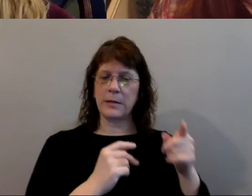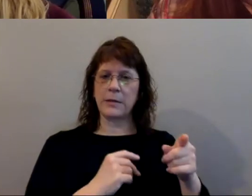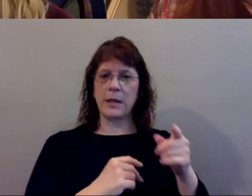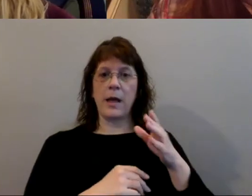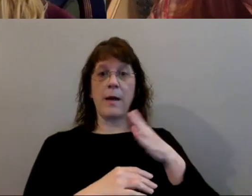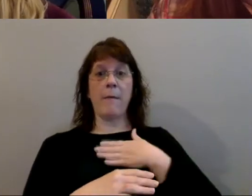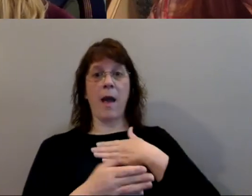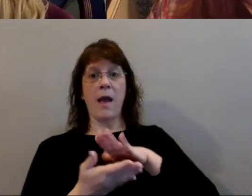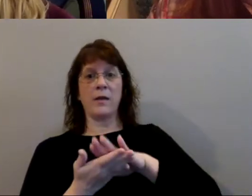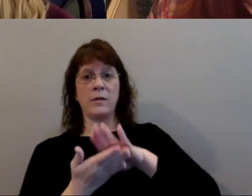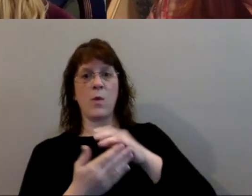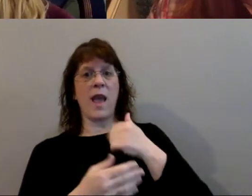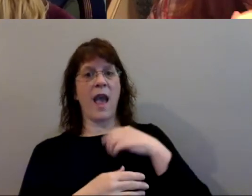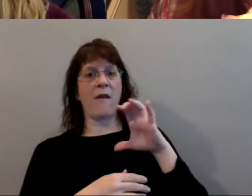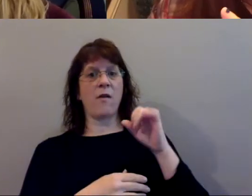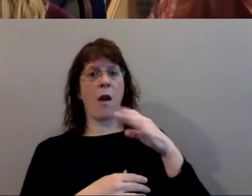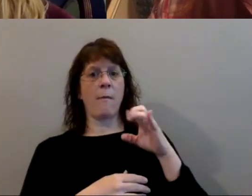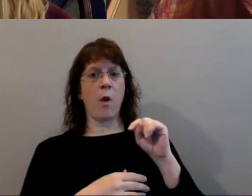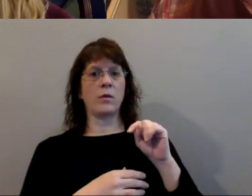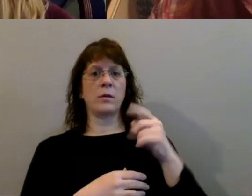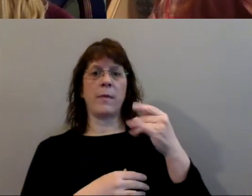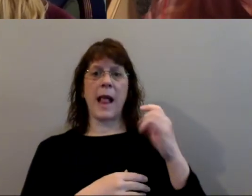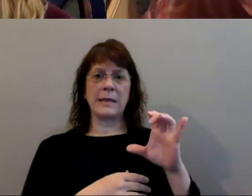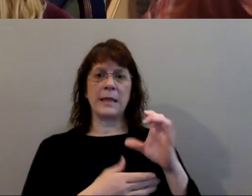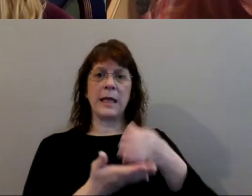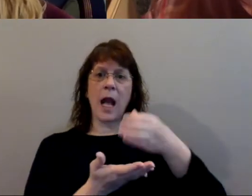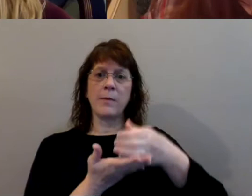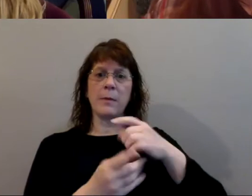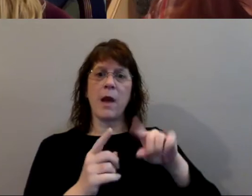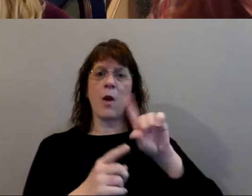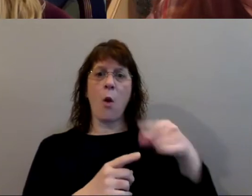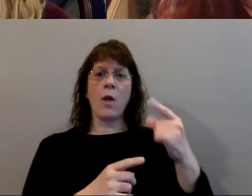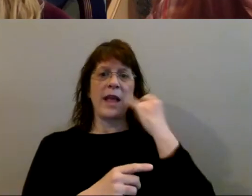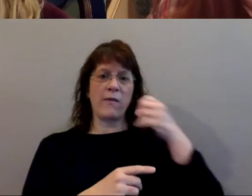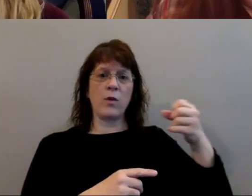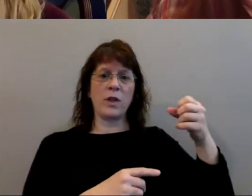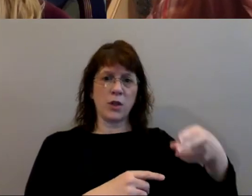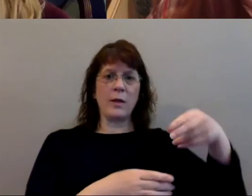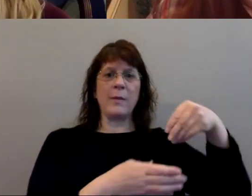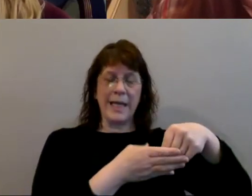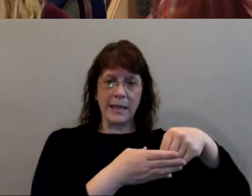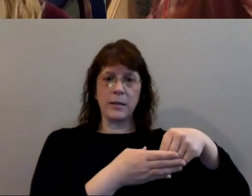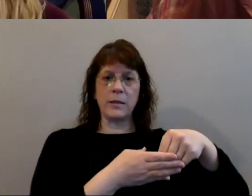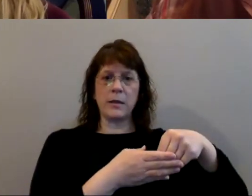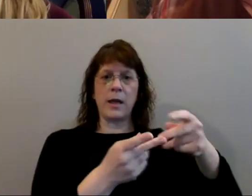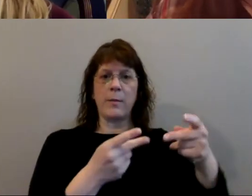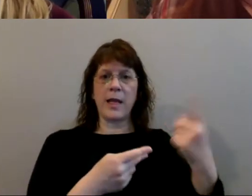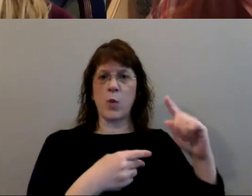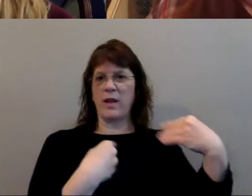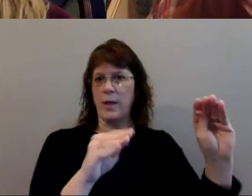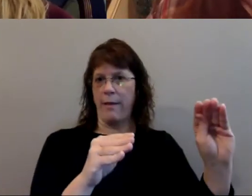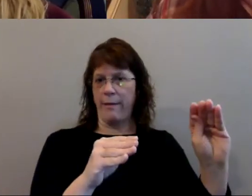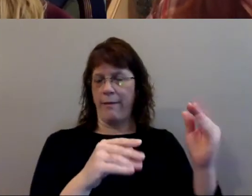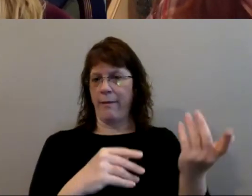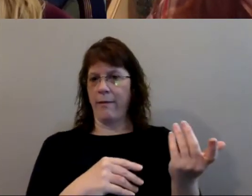have compostable plastic cups, but you can only actually get them composted if you discard them in the place where they're sold.